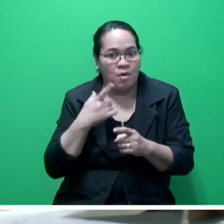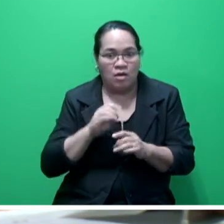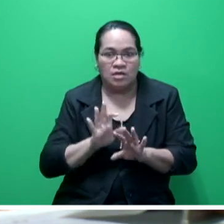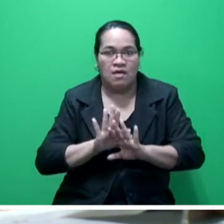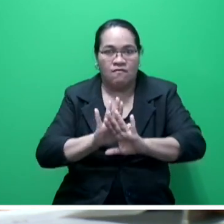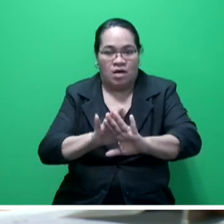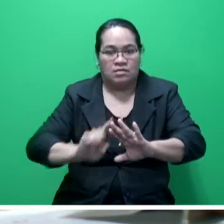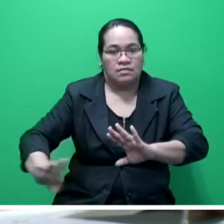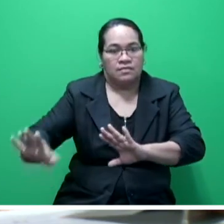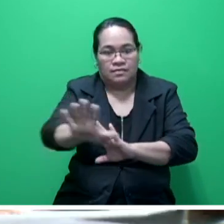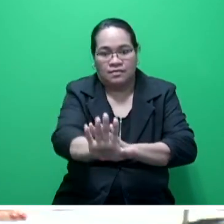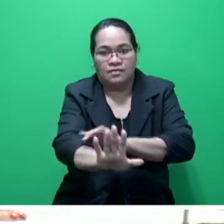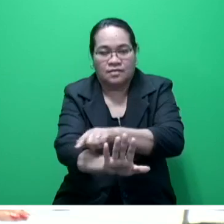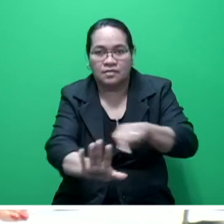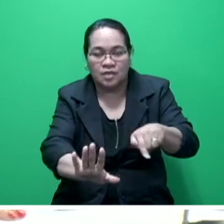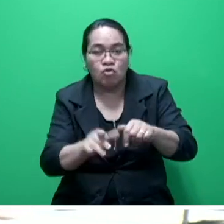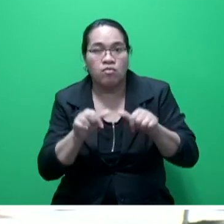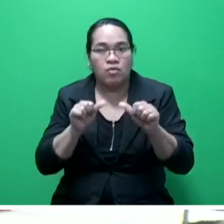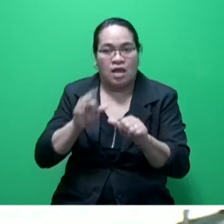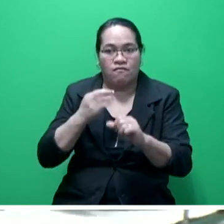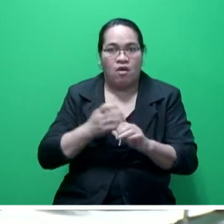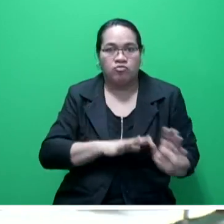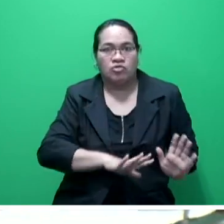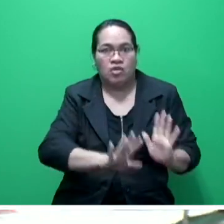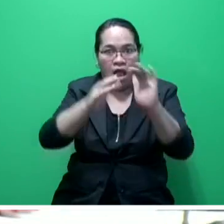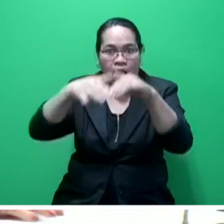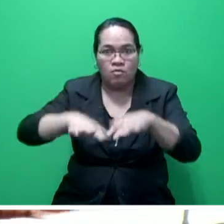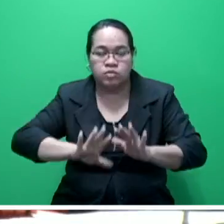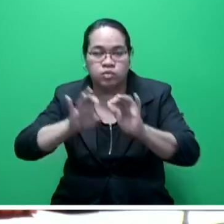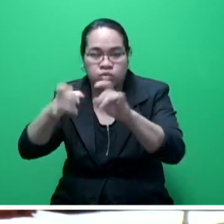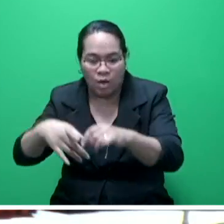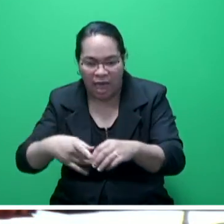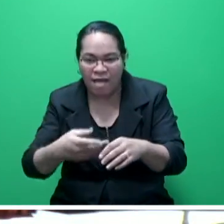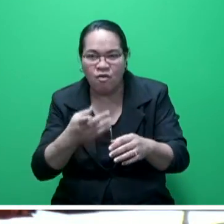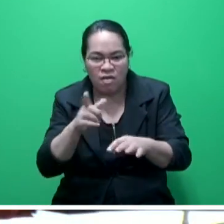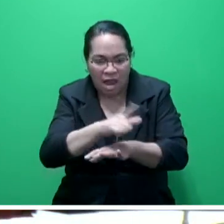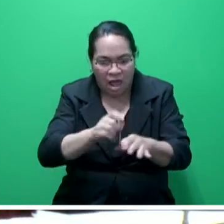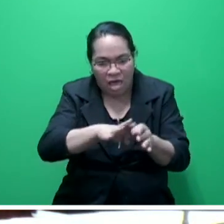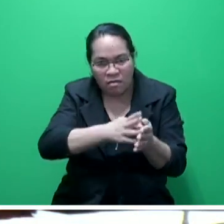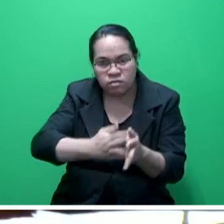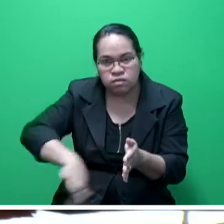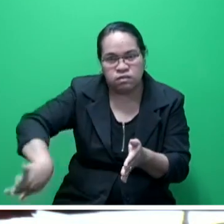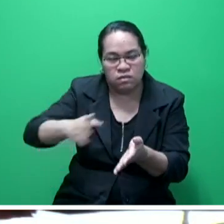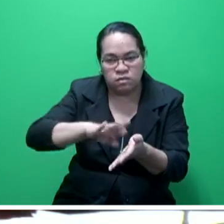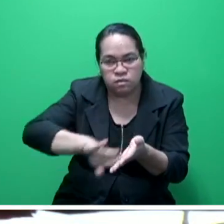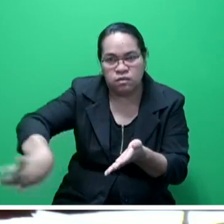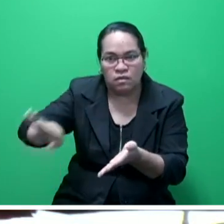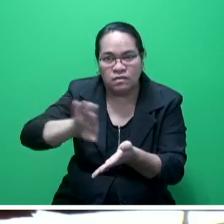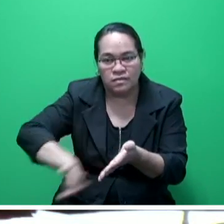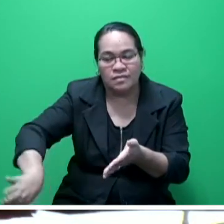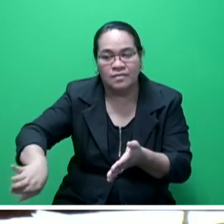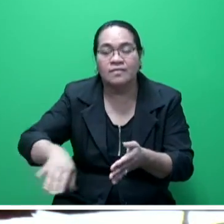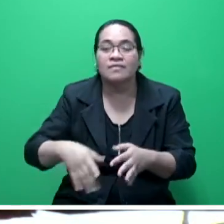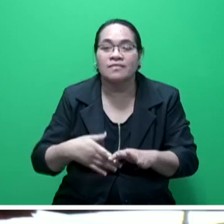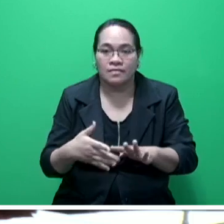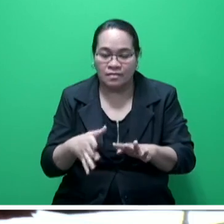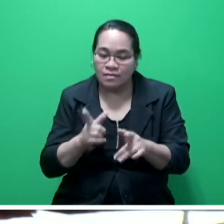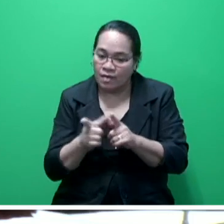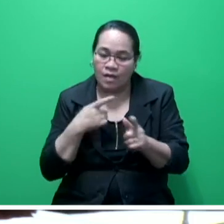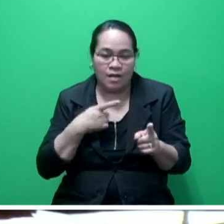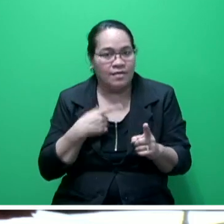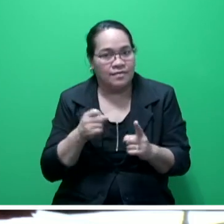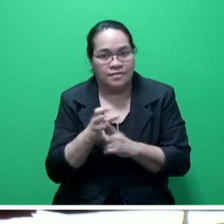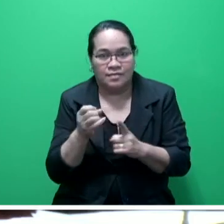for any tsunami and coastal erosion, as well as its importance for the marine